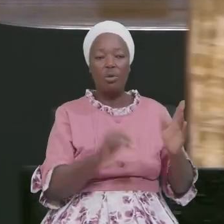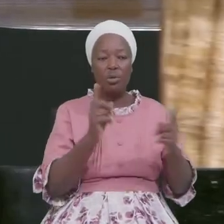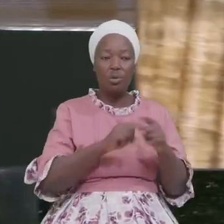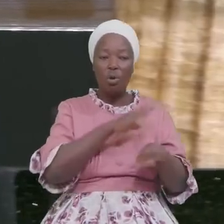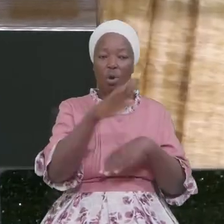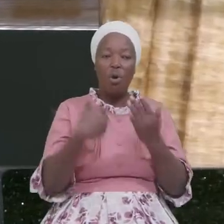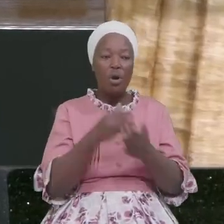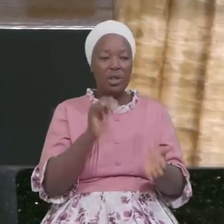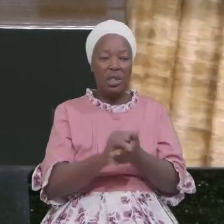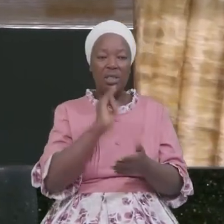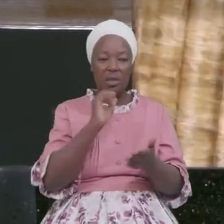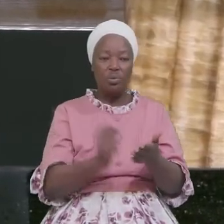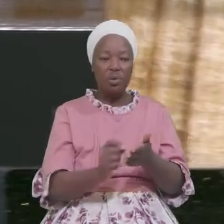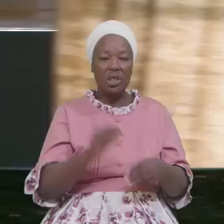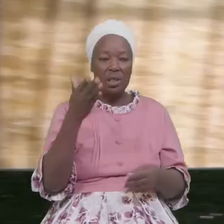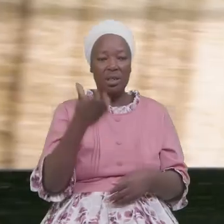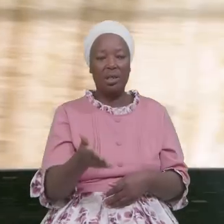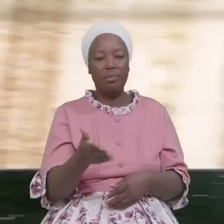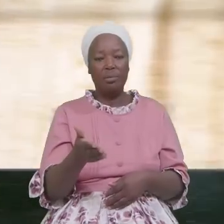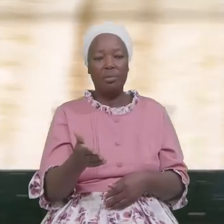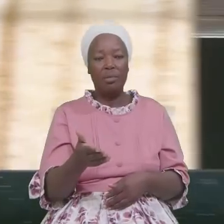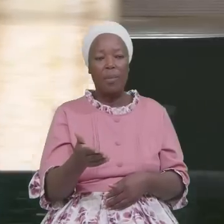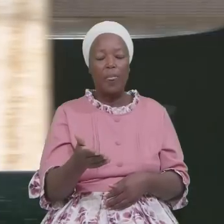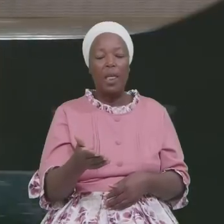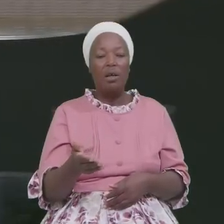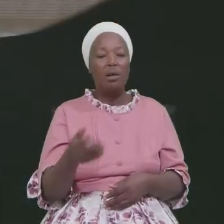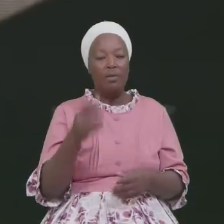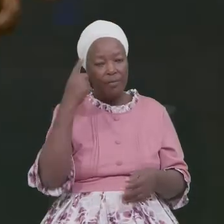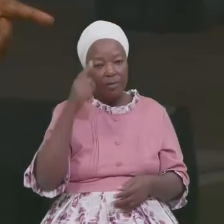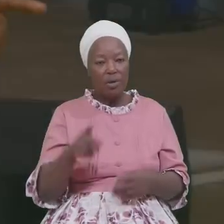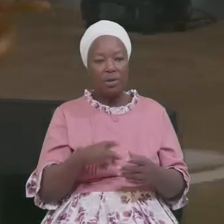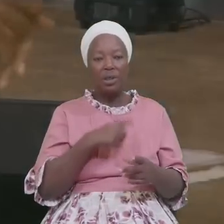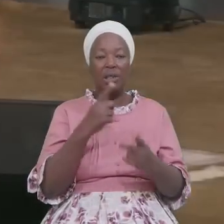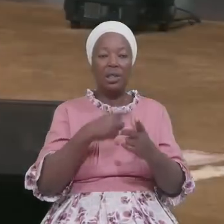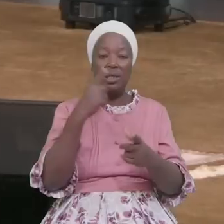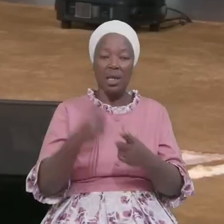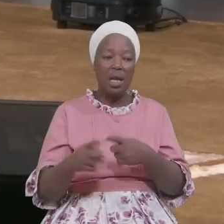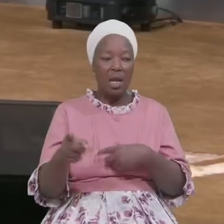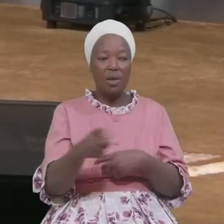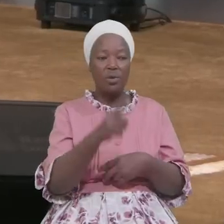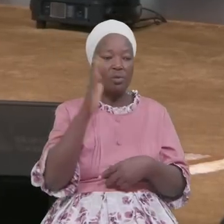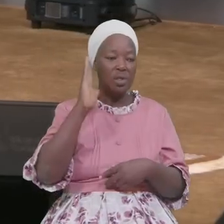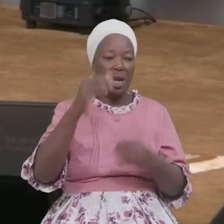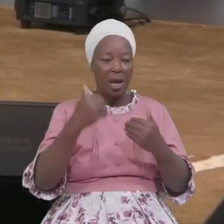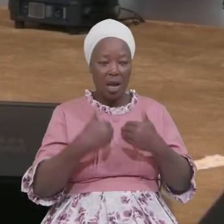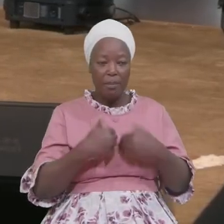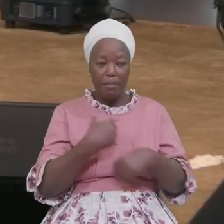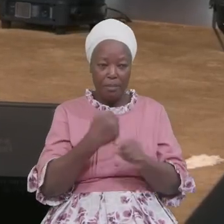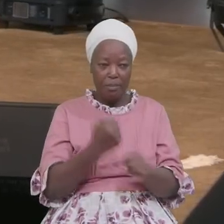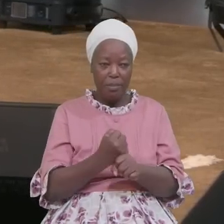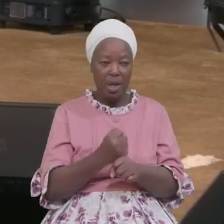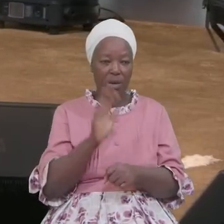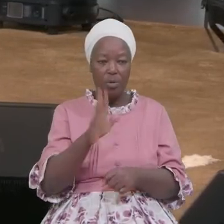all that is written therein. For then thou shalt make thy